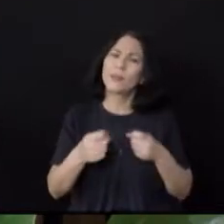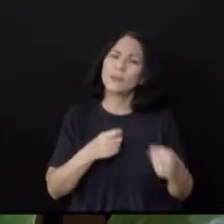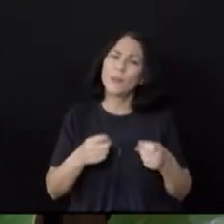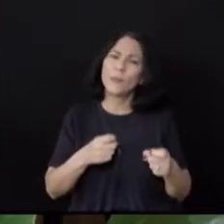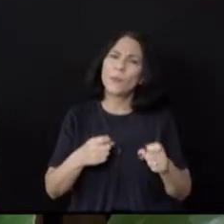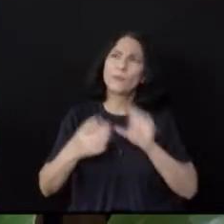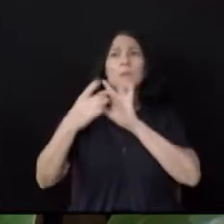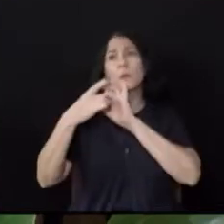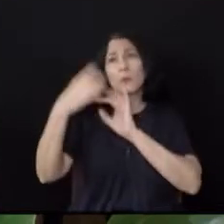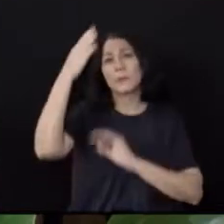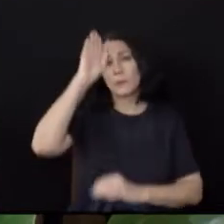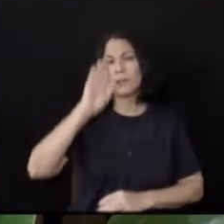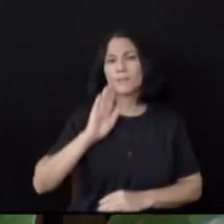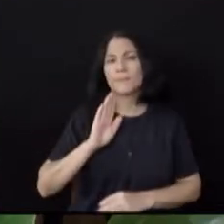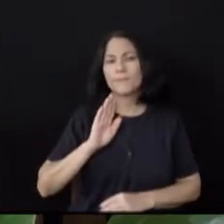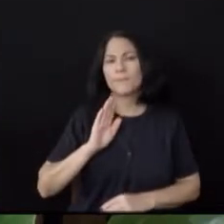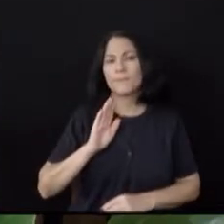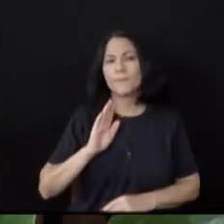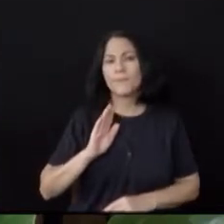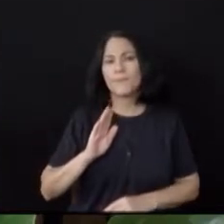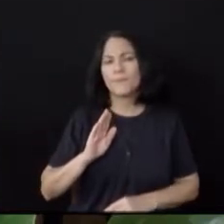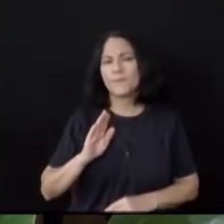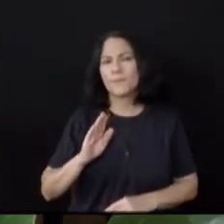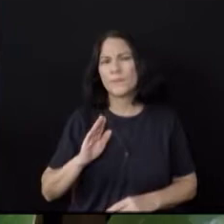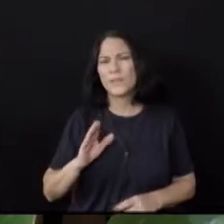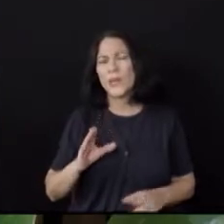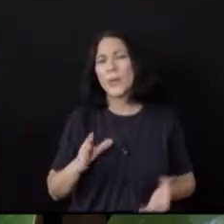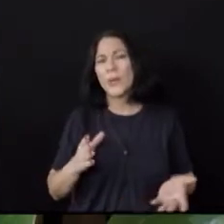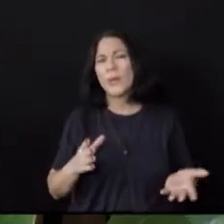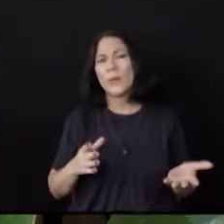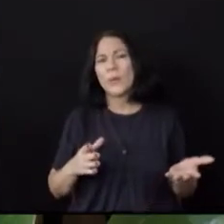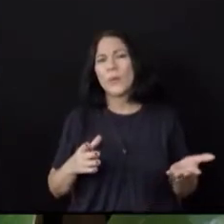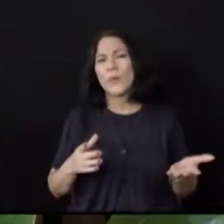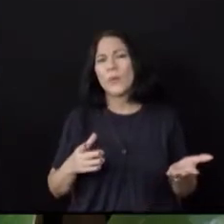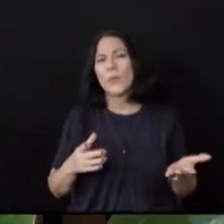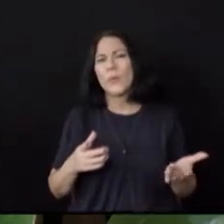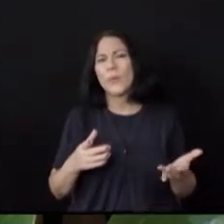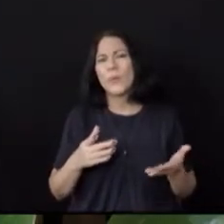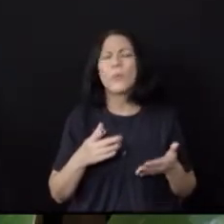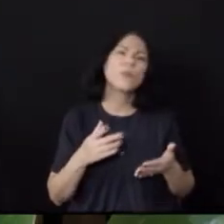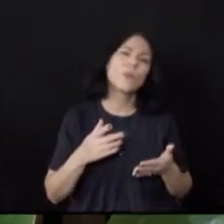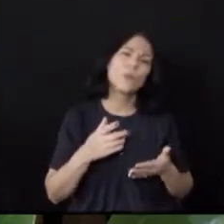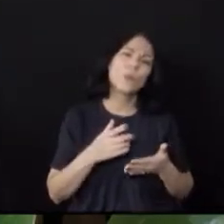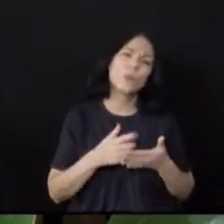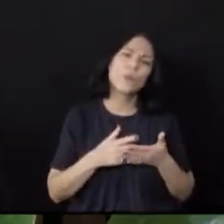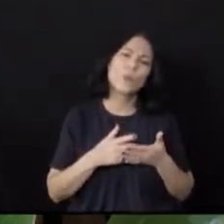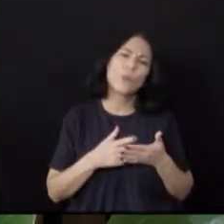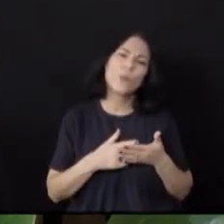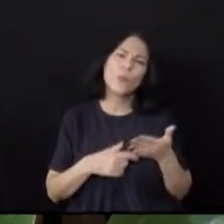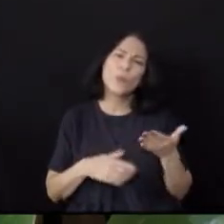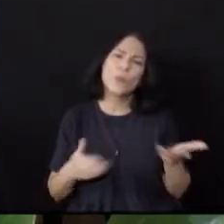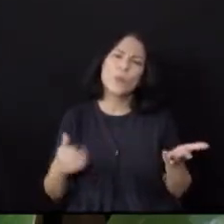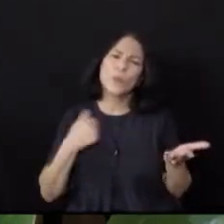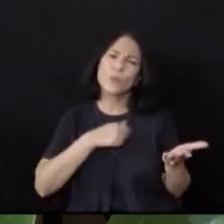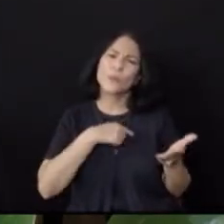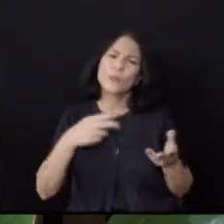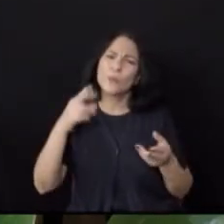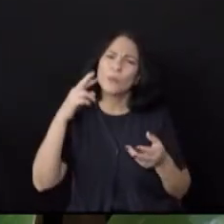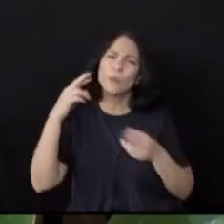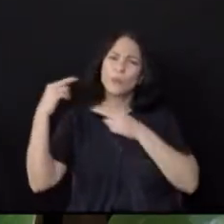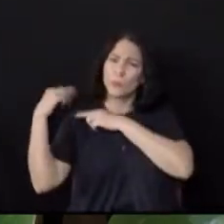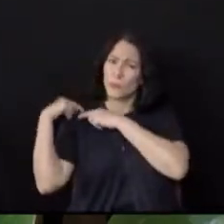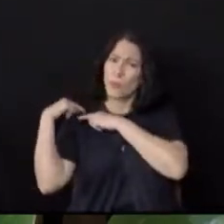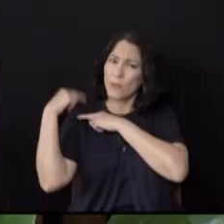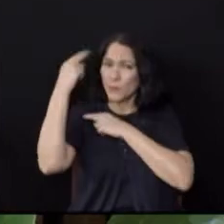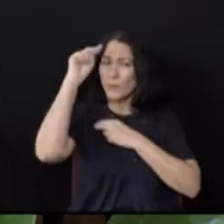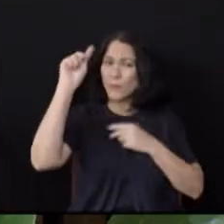God? And along with that, what are we actually responsible for in this life as followers of Jesus